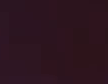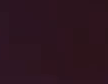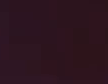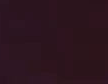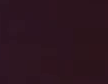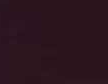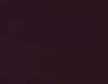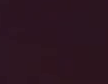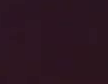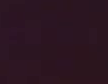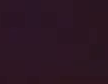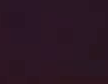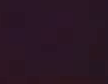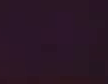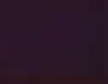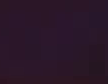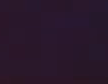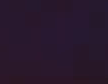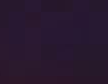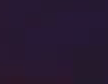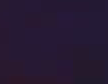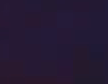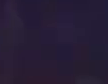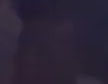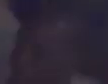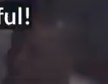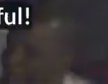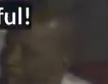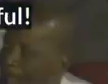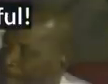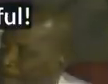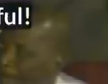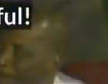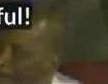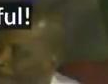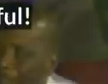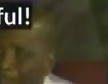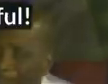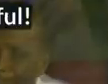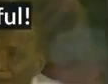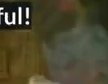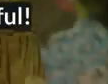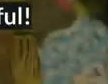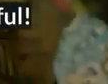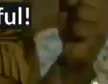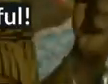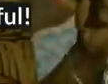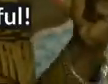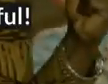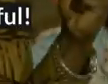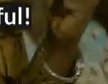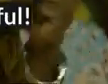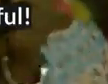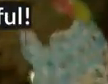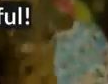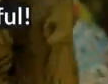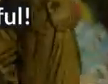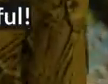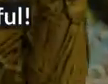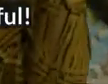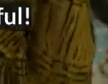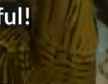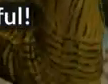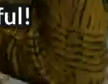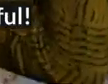Savior's love. Oh, how marvelous, we say, how marvelous.